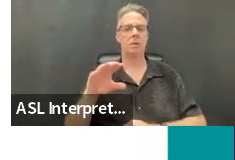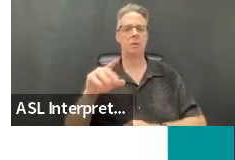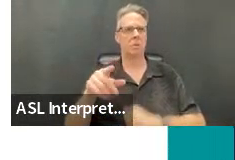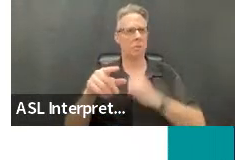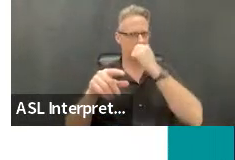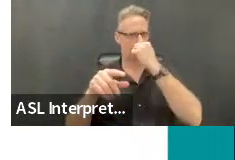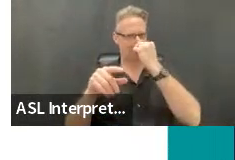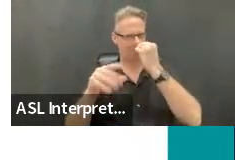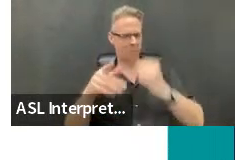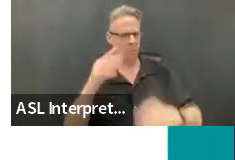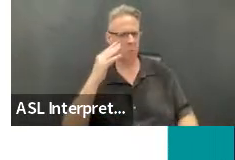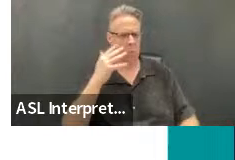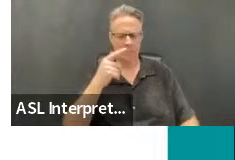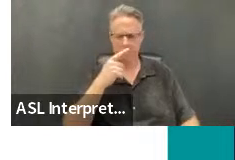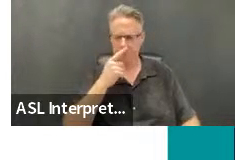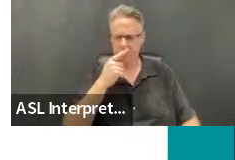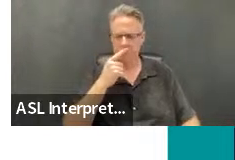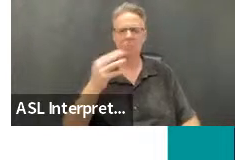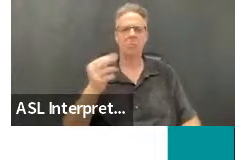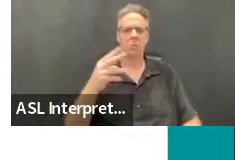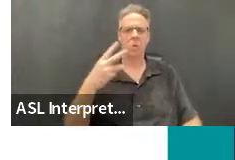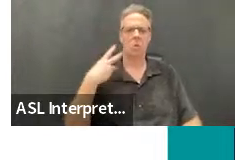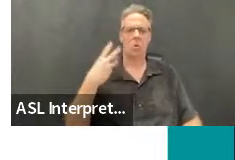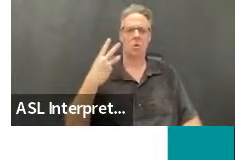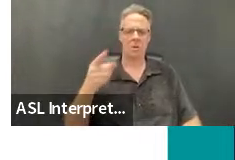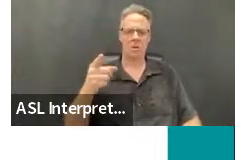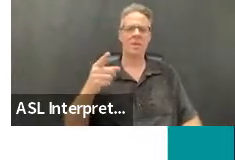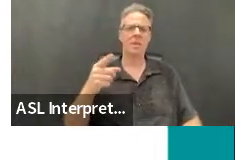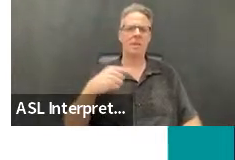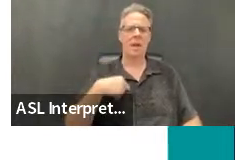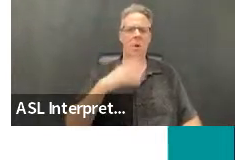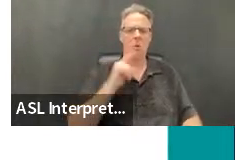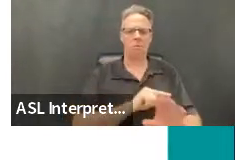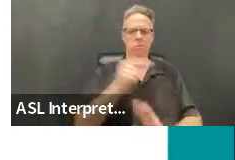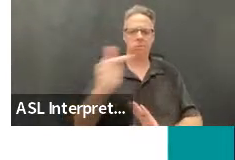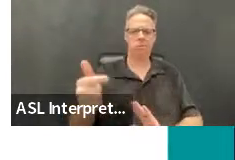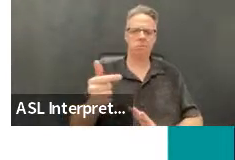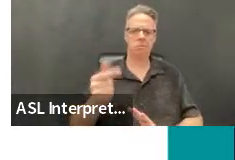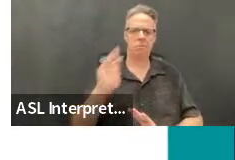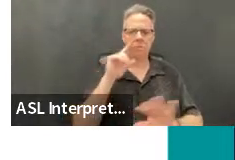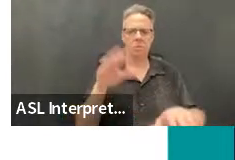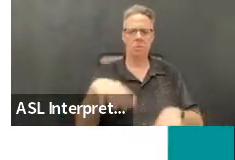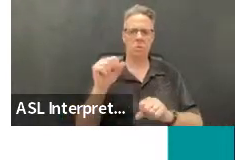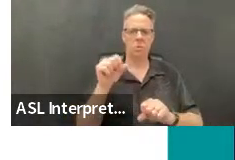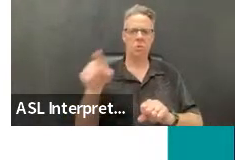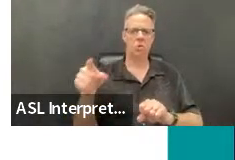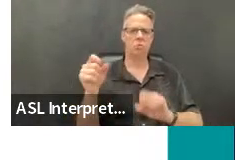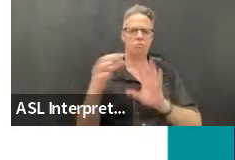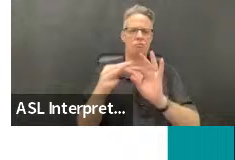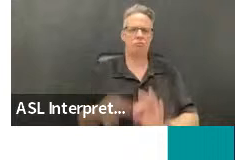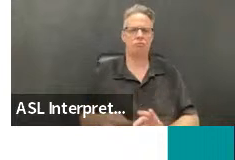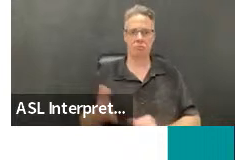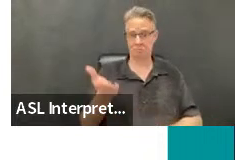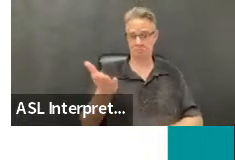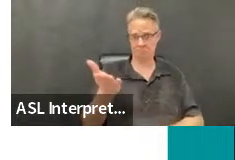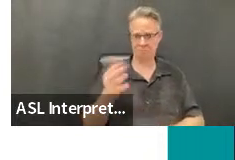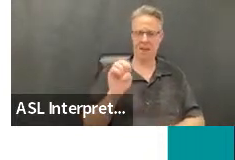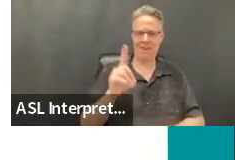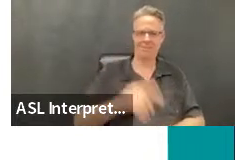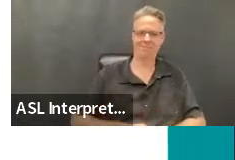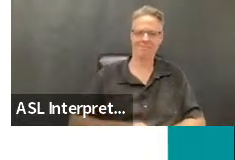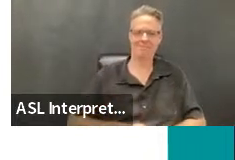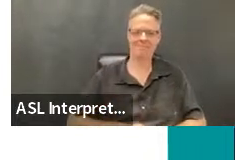what? Mr. Washington, I'm heading this back over to you for you to review what our agenda is. Ed?